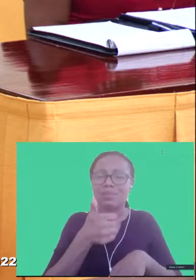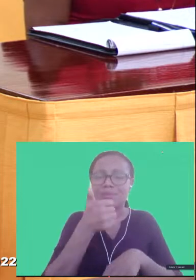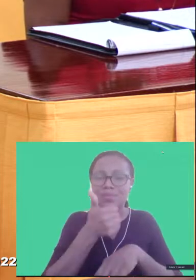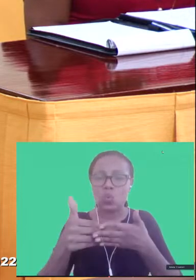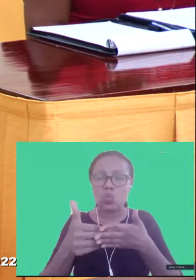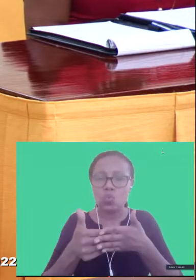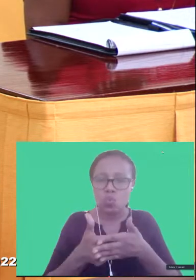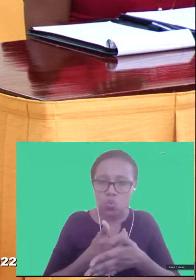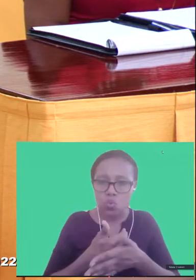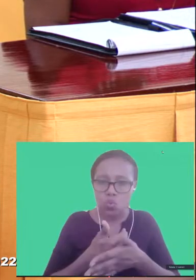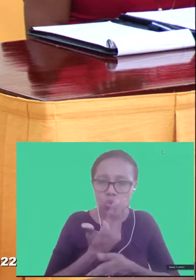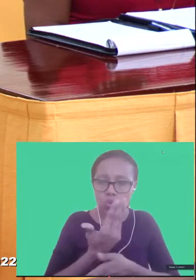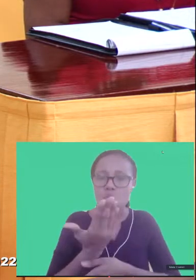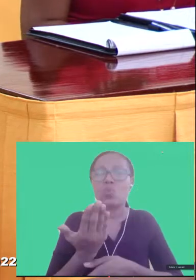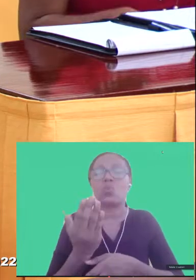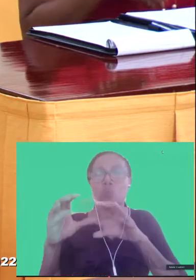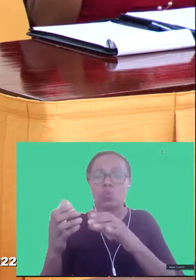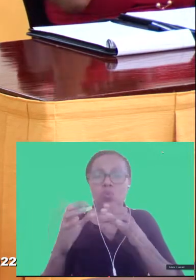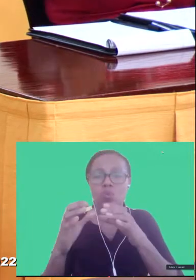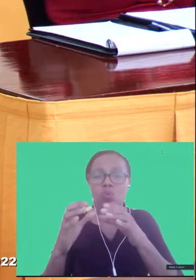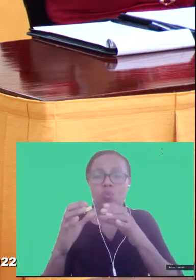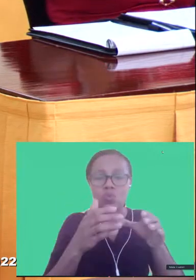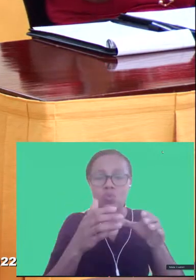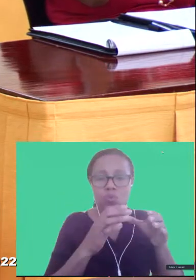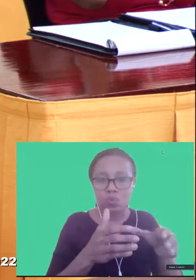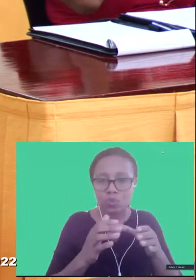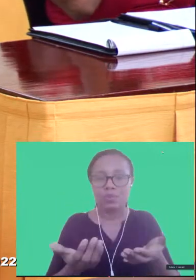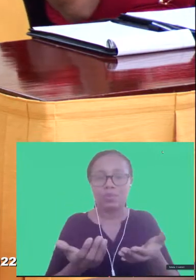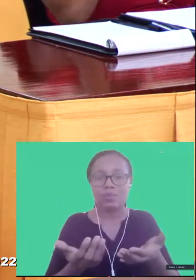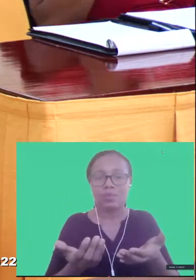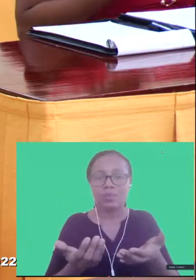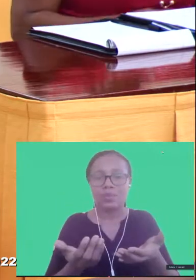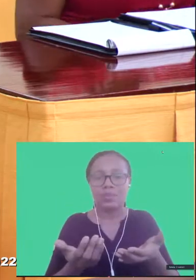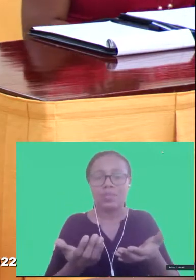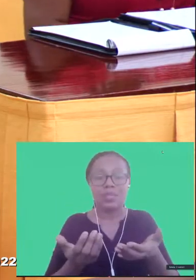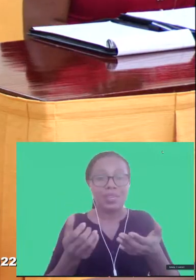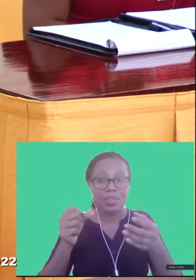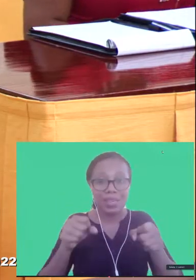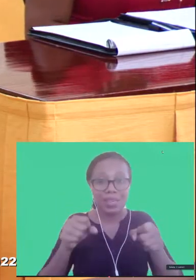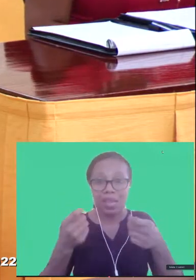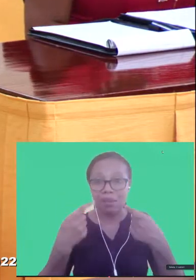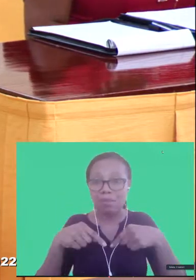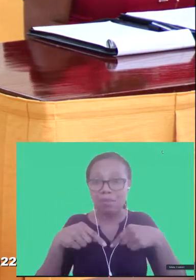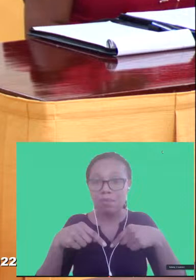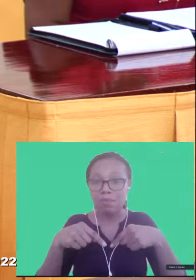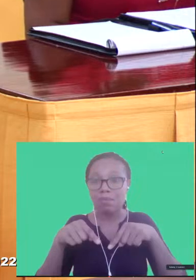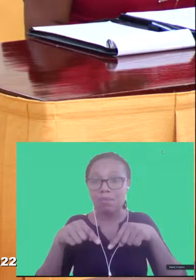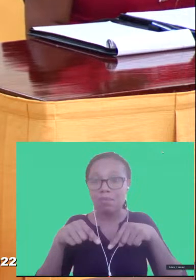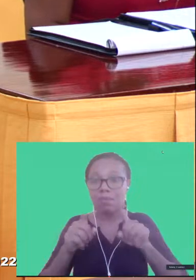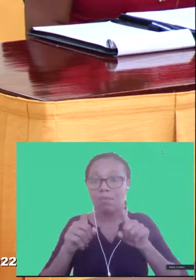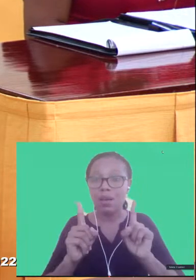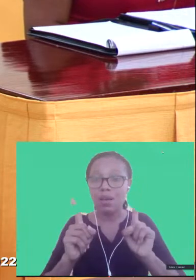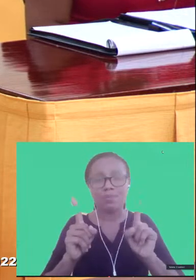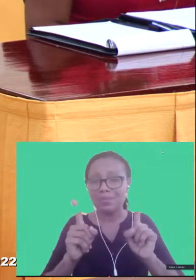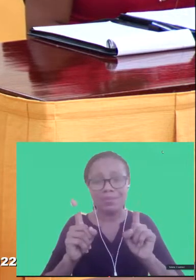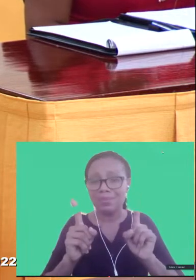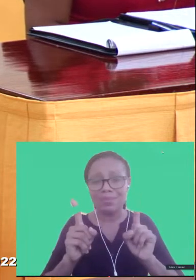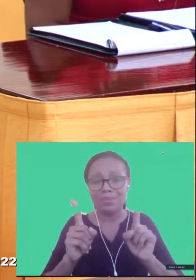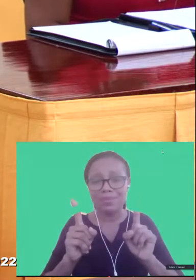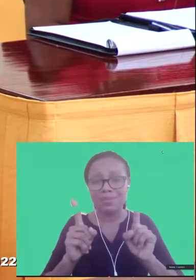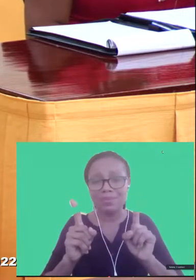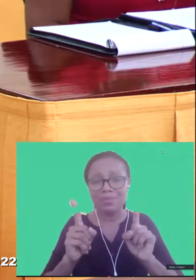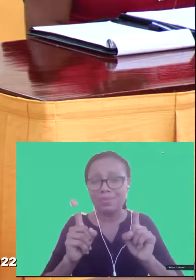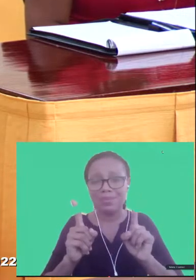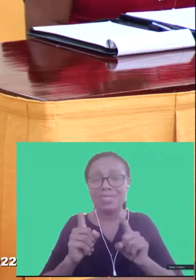be successful unless at its core there is a healthy, what's the word I'm looking for,